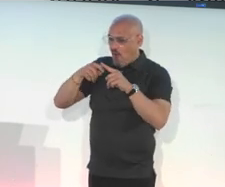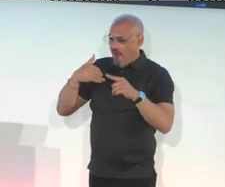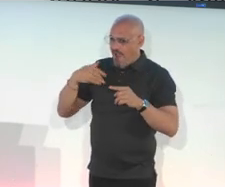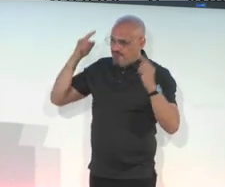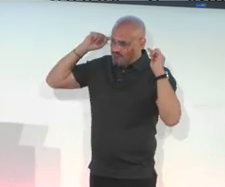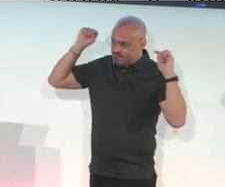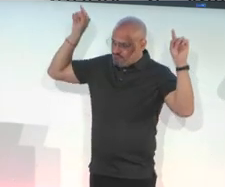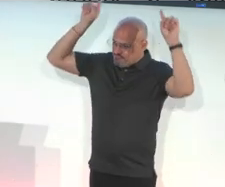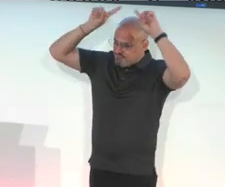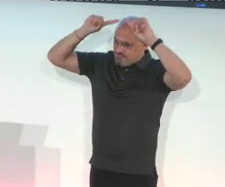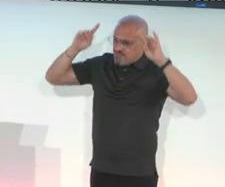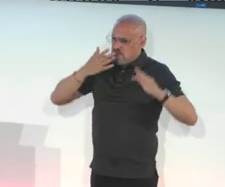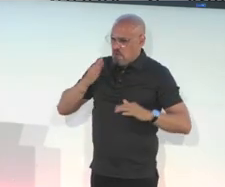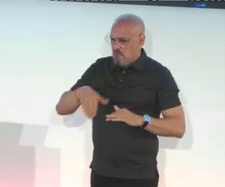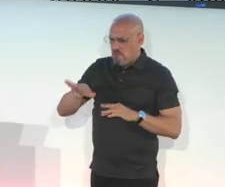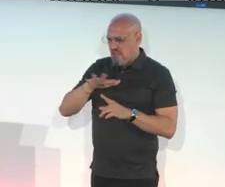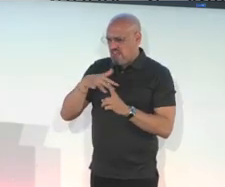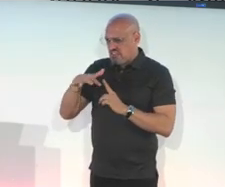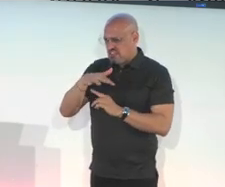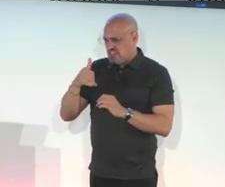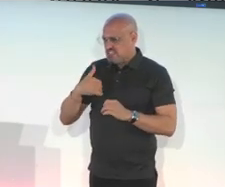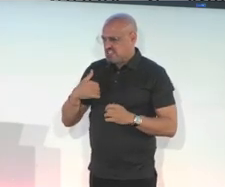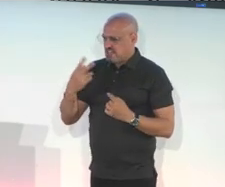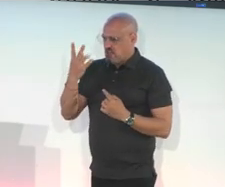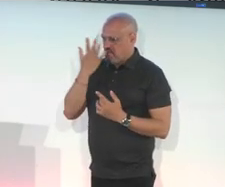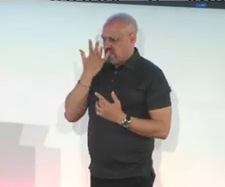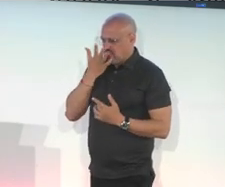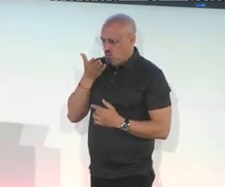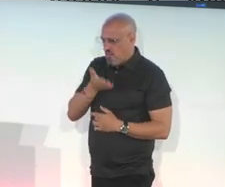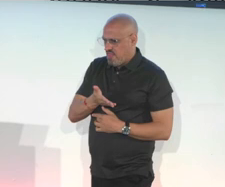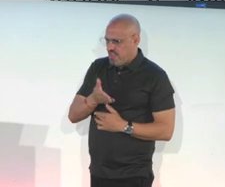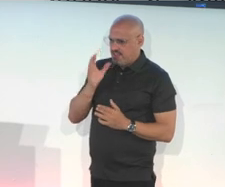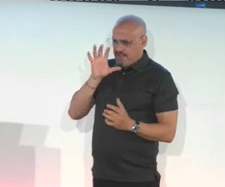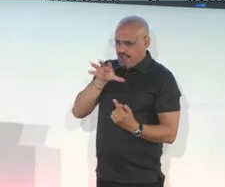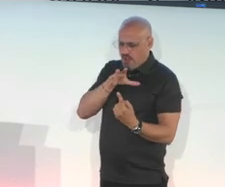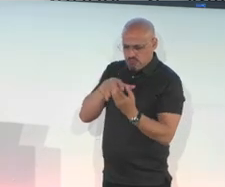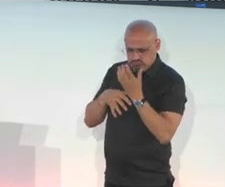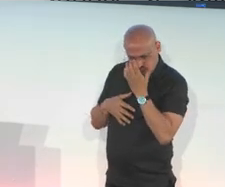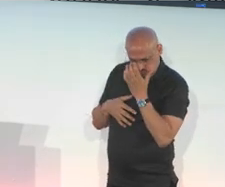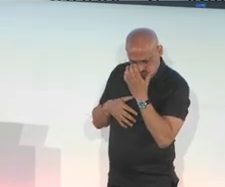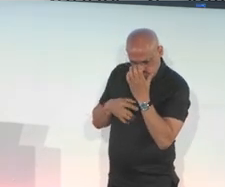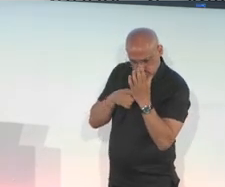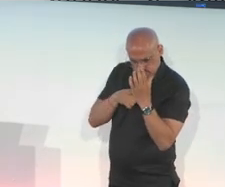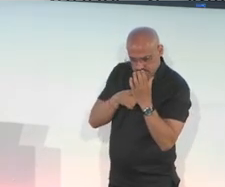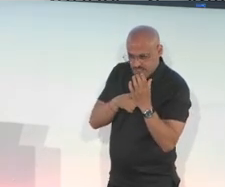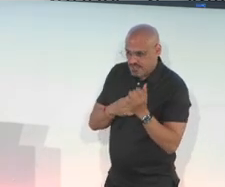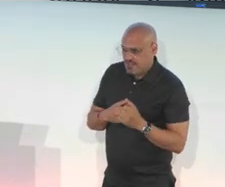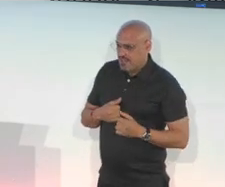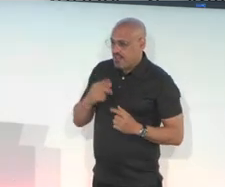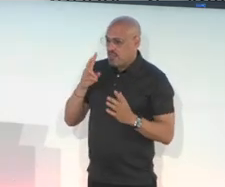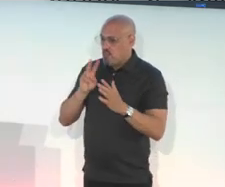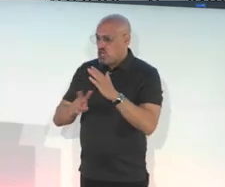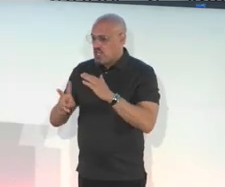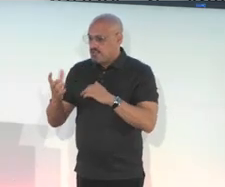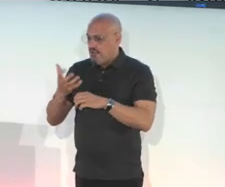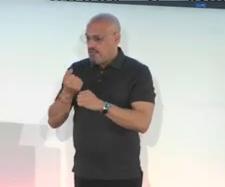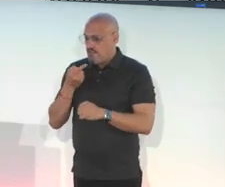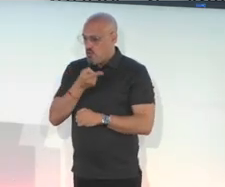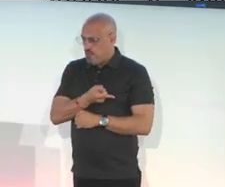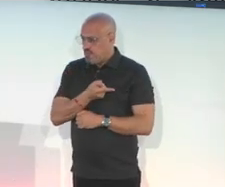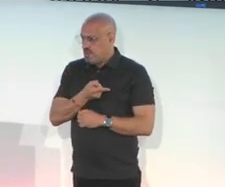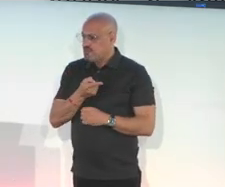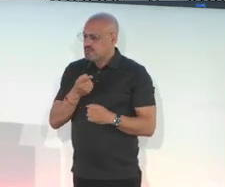bad conditions. I'm like, really, like, my face is right there in the camera. And the prediction I got in this